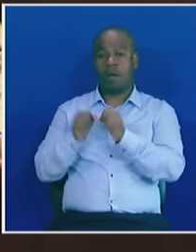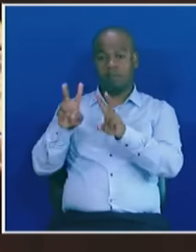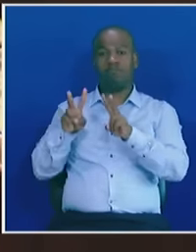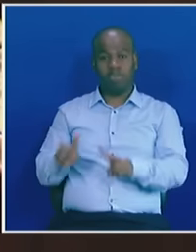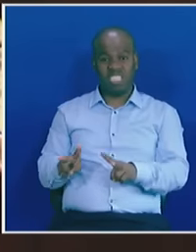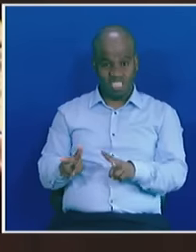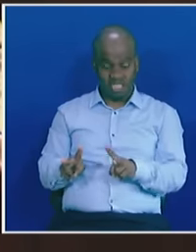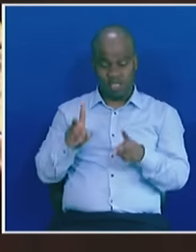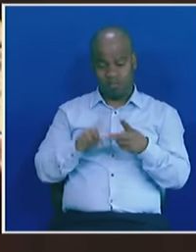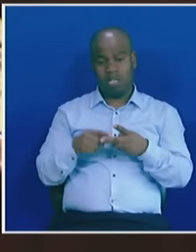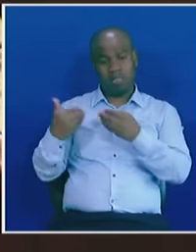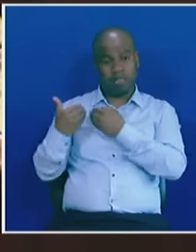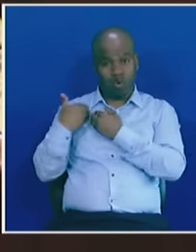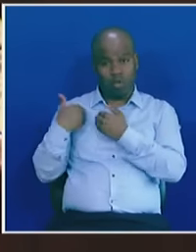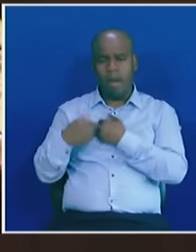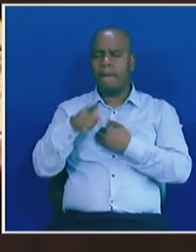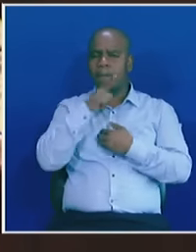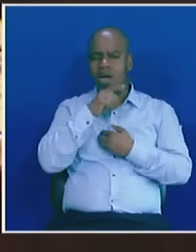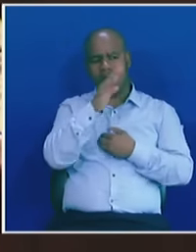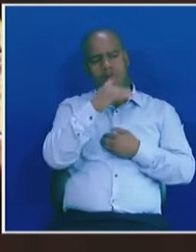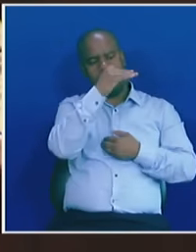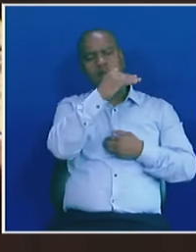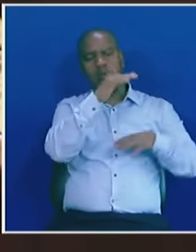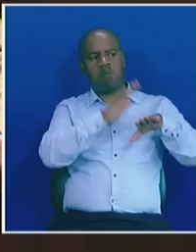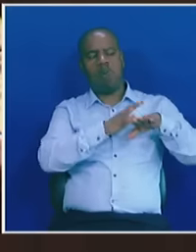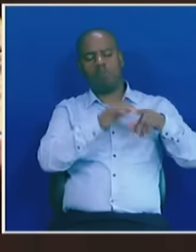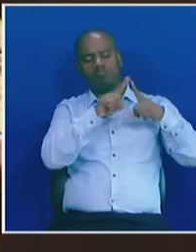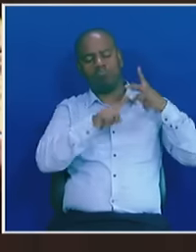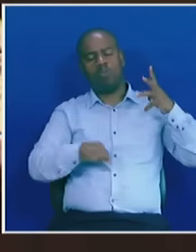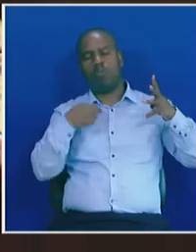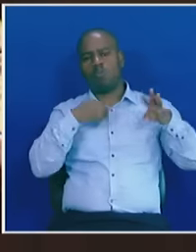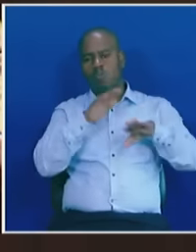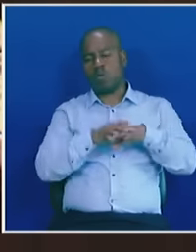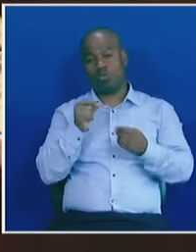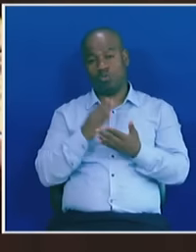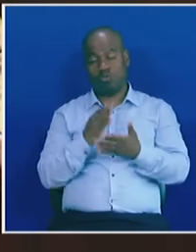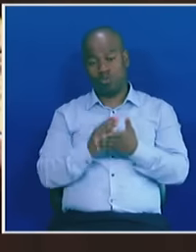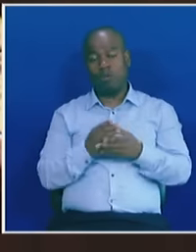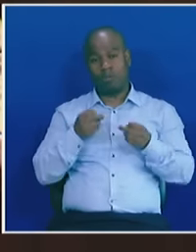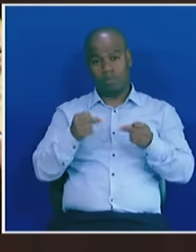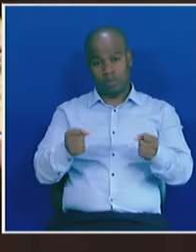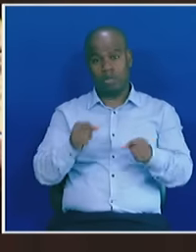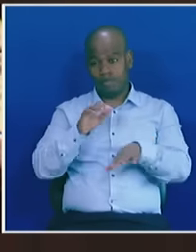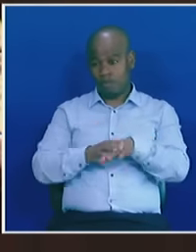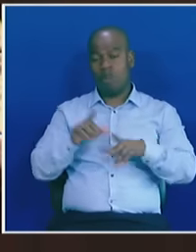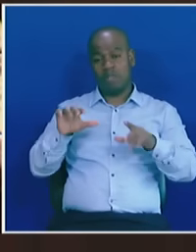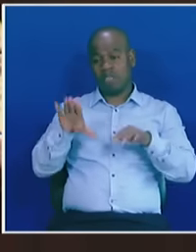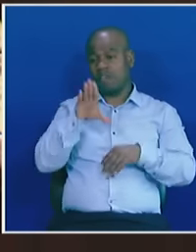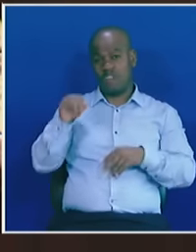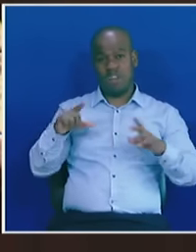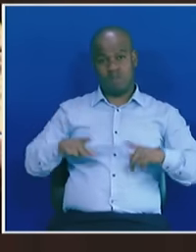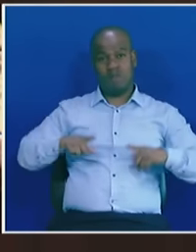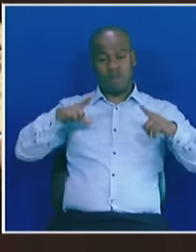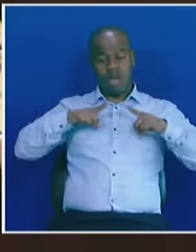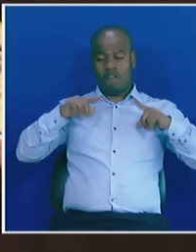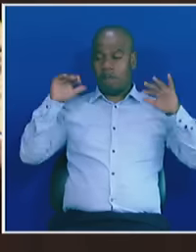country. However, the above-mentioned constraints curtail the speed at which the lives of all South Africans are